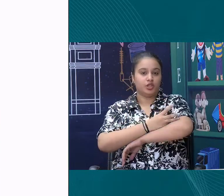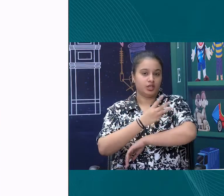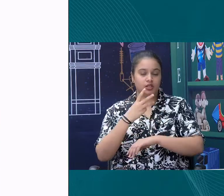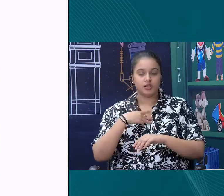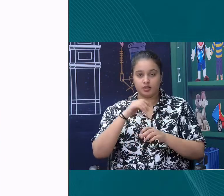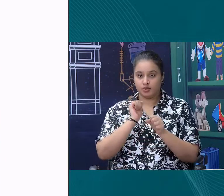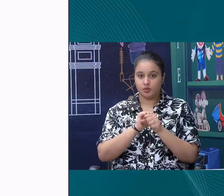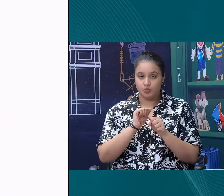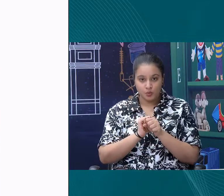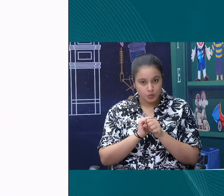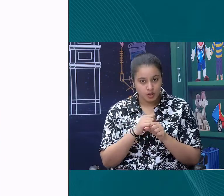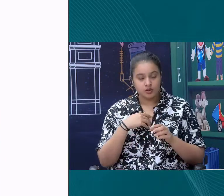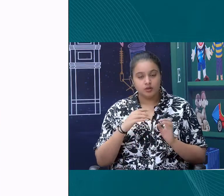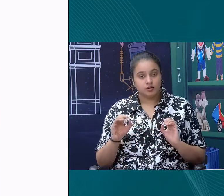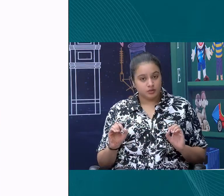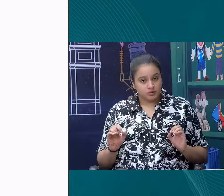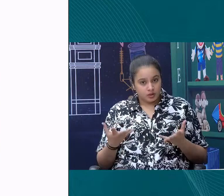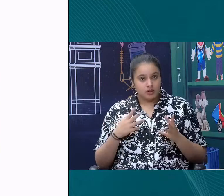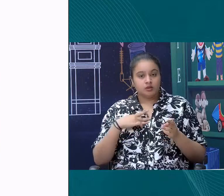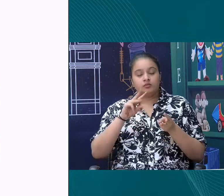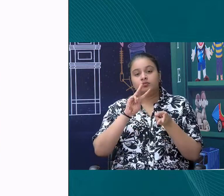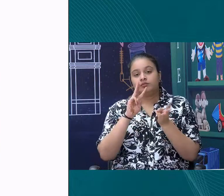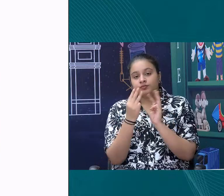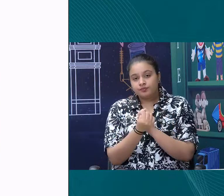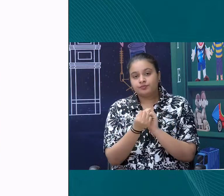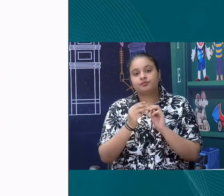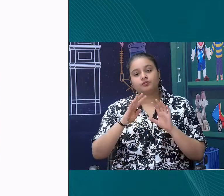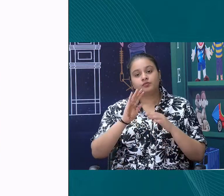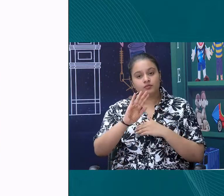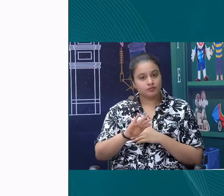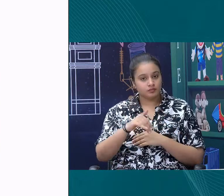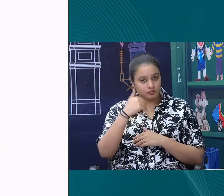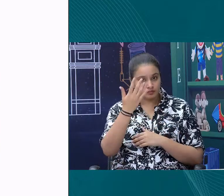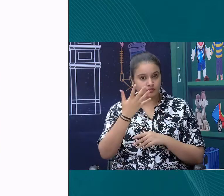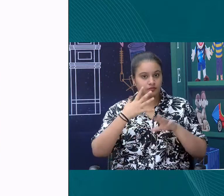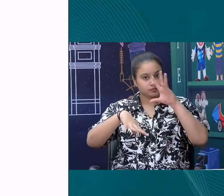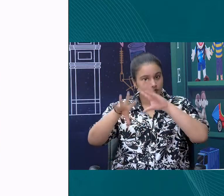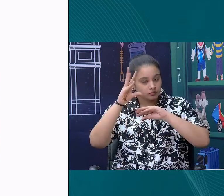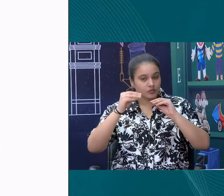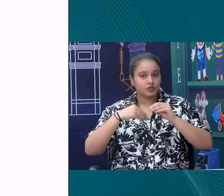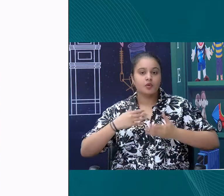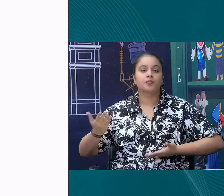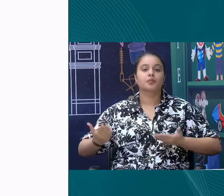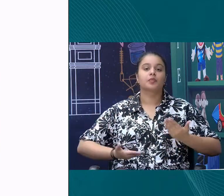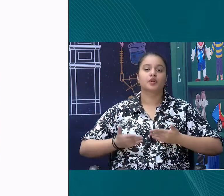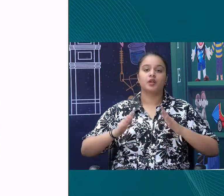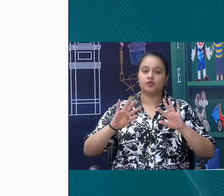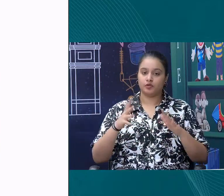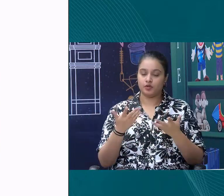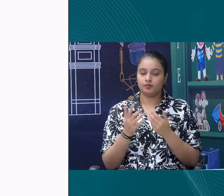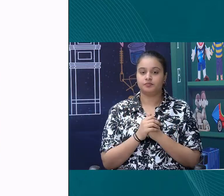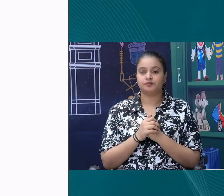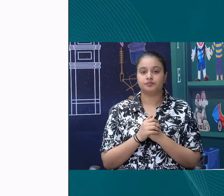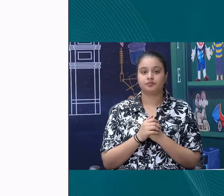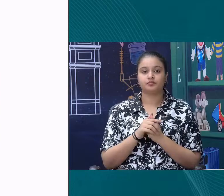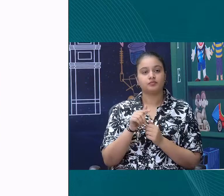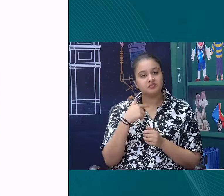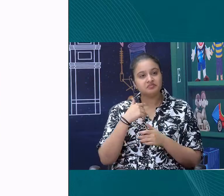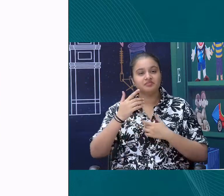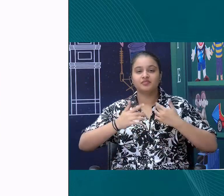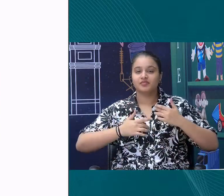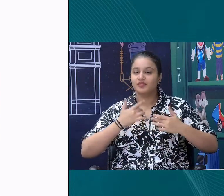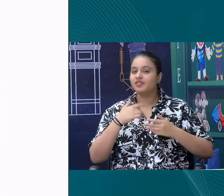yet that he missed at the beginning of the world, and he has never yet learned how to behave. Well, that was quite